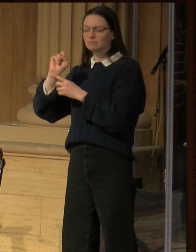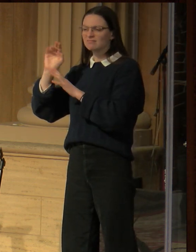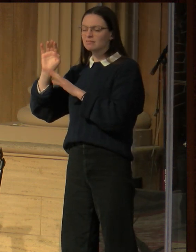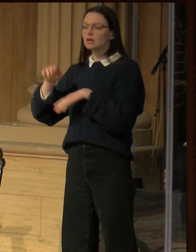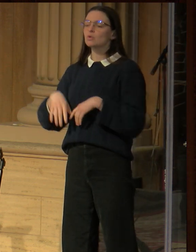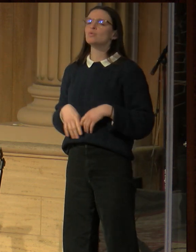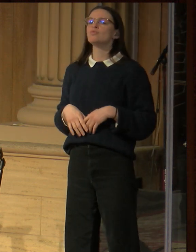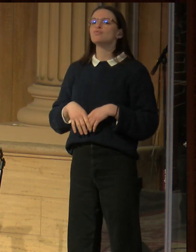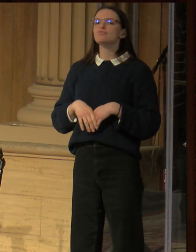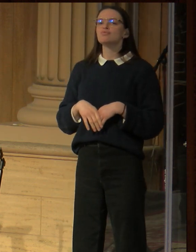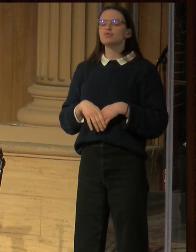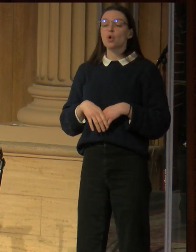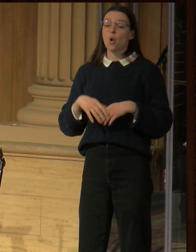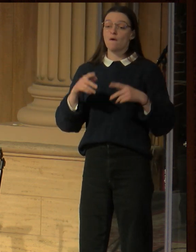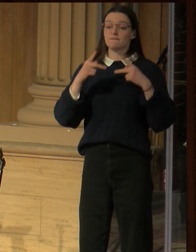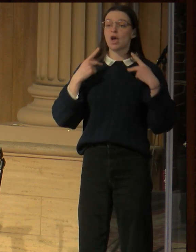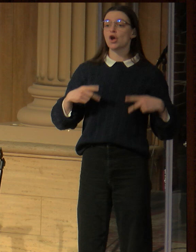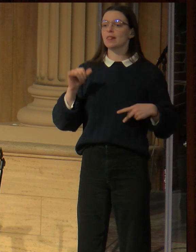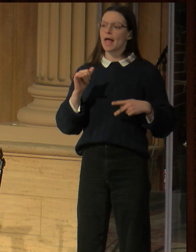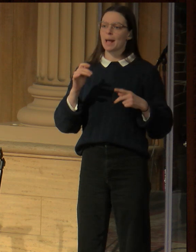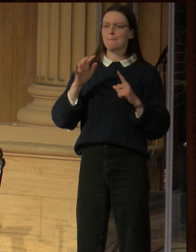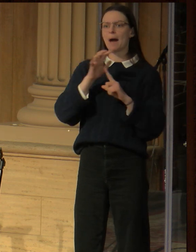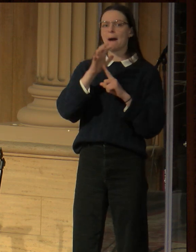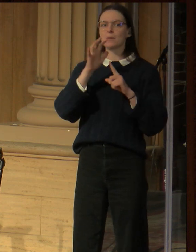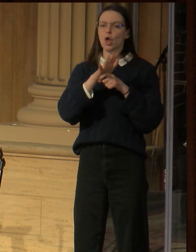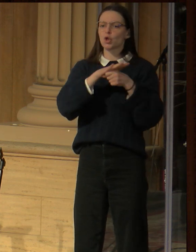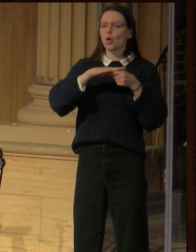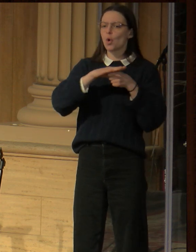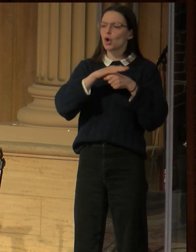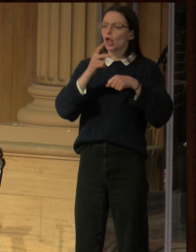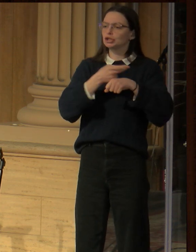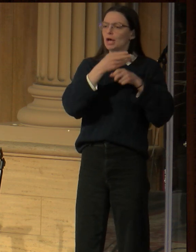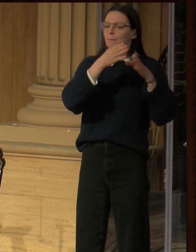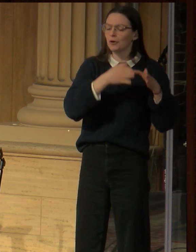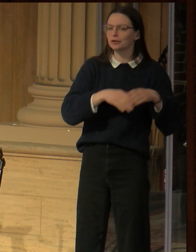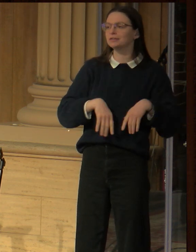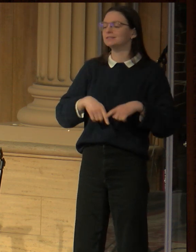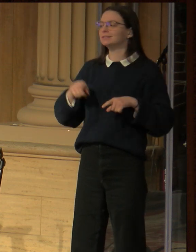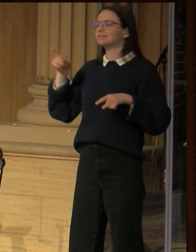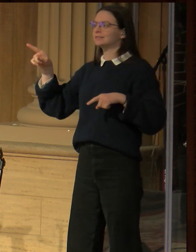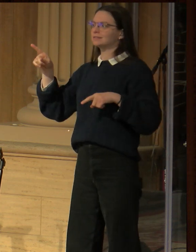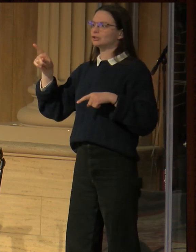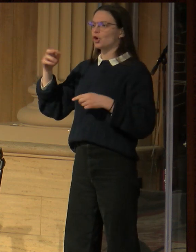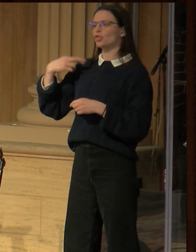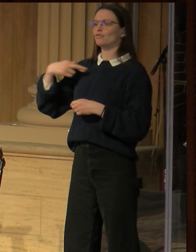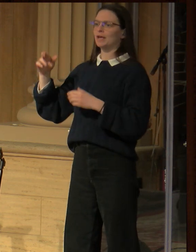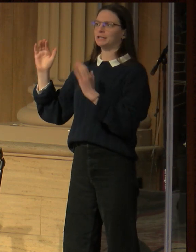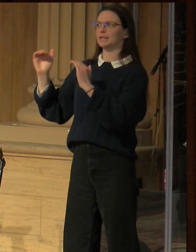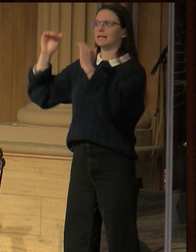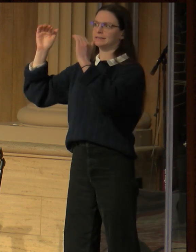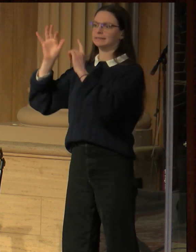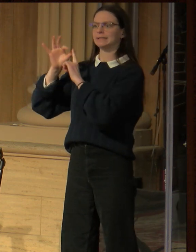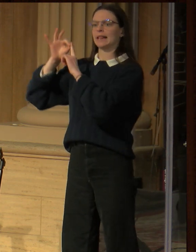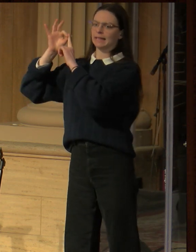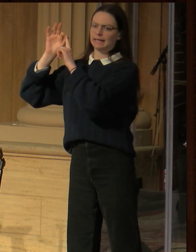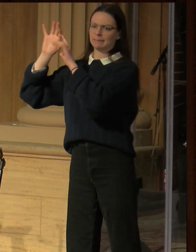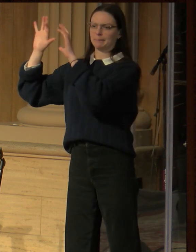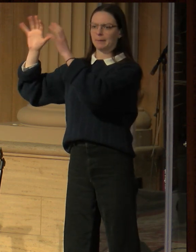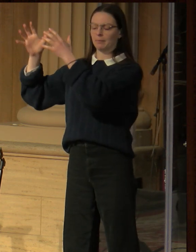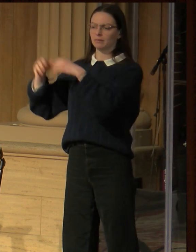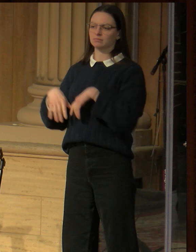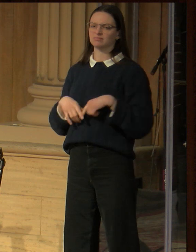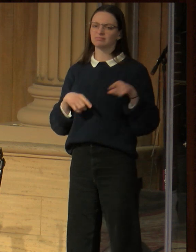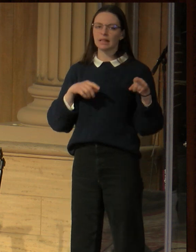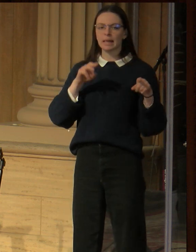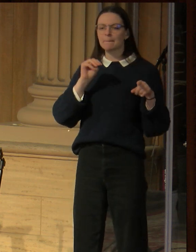the popular local shepherds, where the Sadducees were the religious elite. The Pharisees were more what we would consider to be